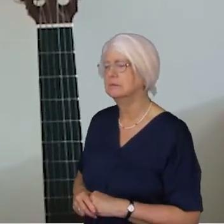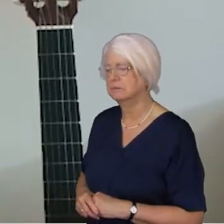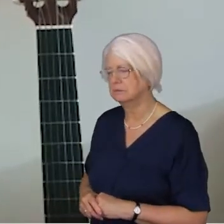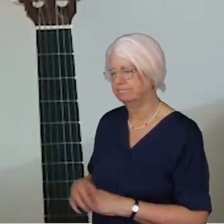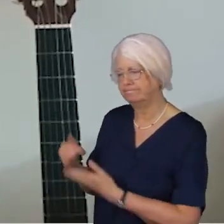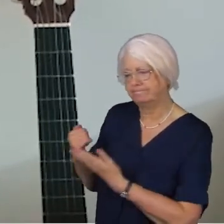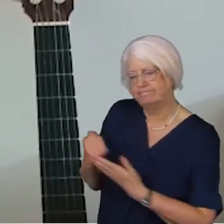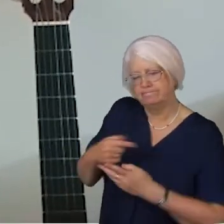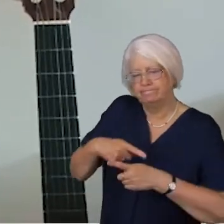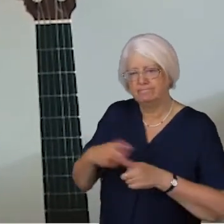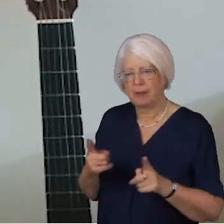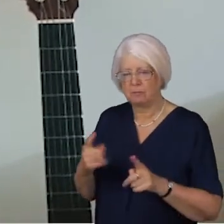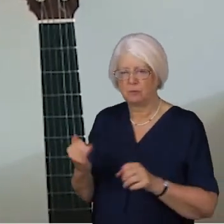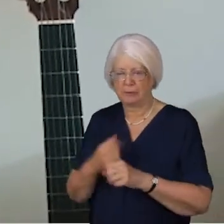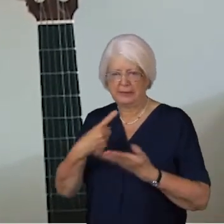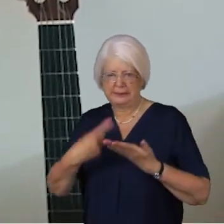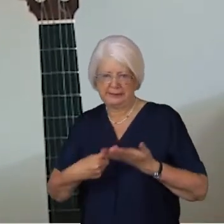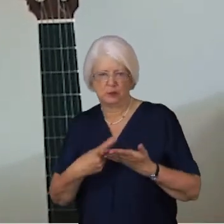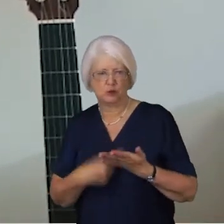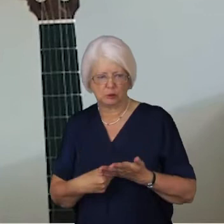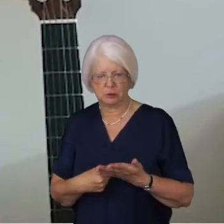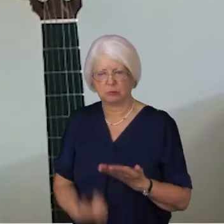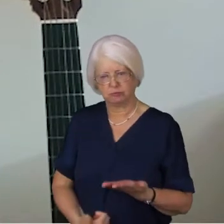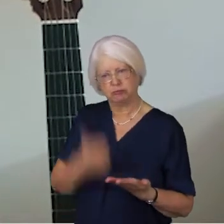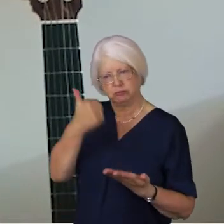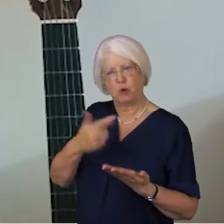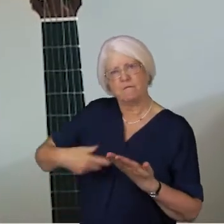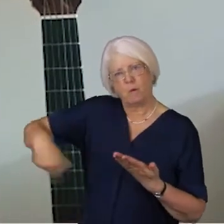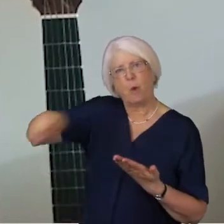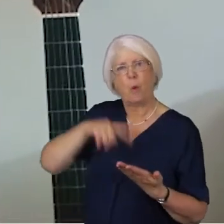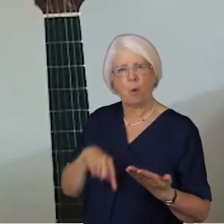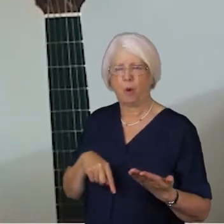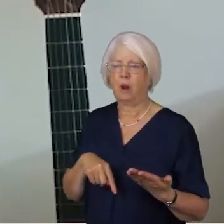Help them to make decisions that are good for all.